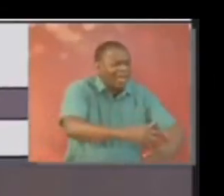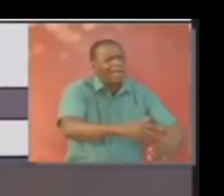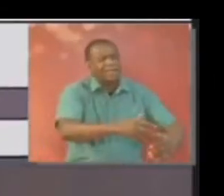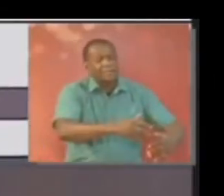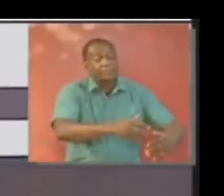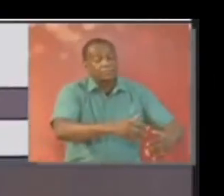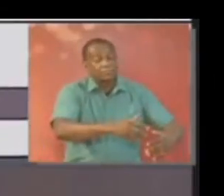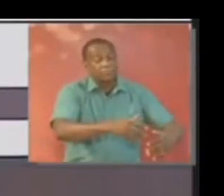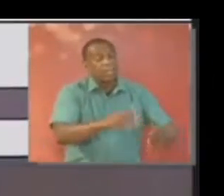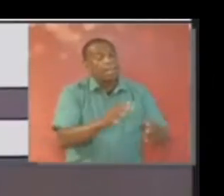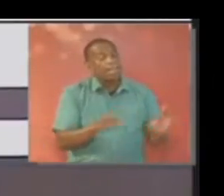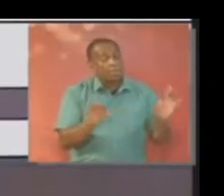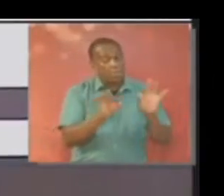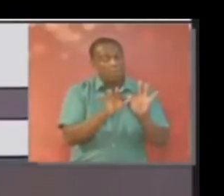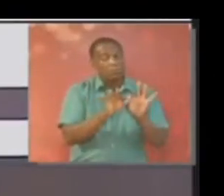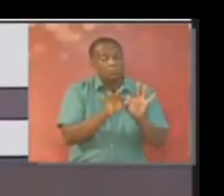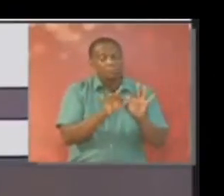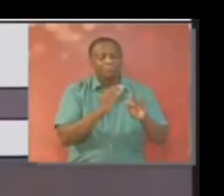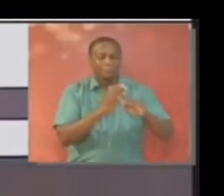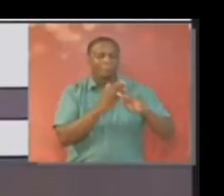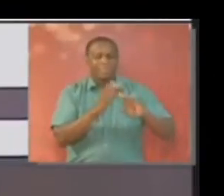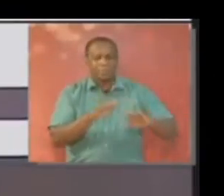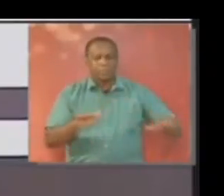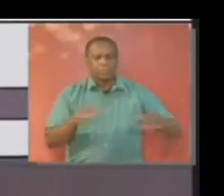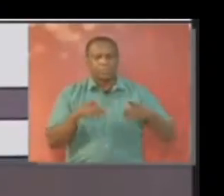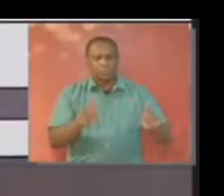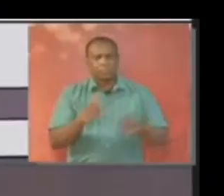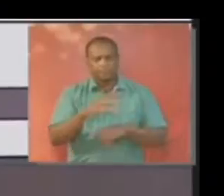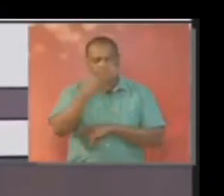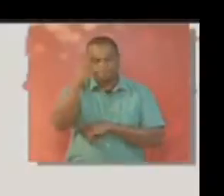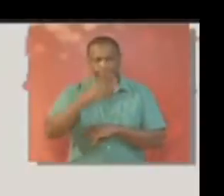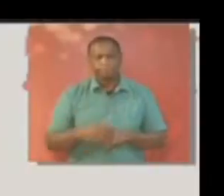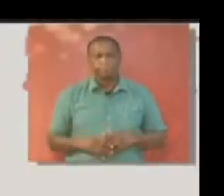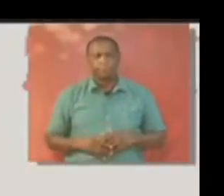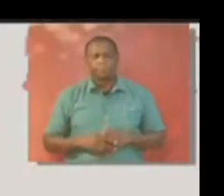regard to protecting our children during Christmas. Thank you.